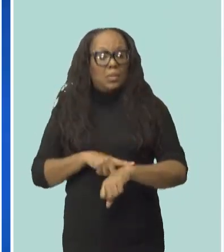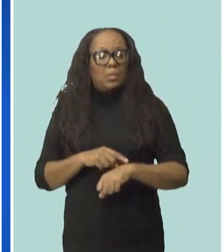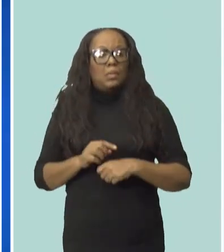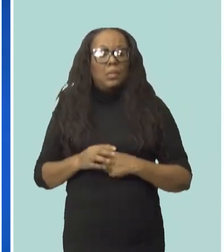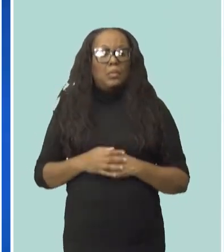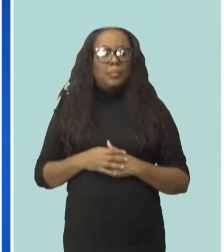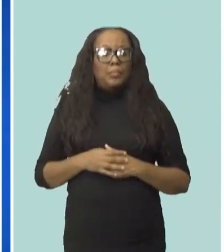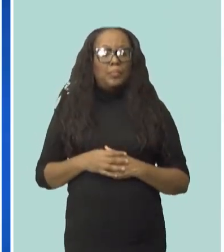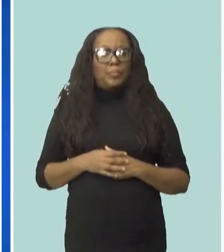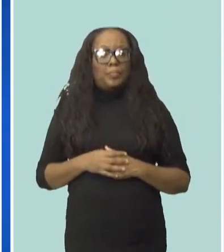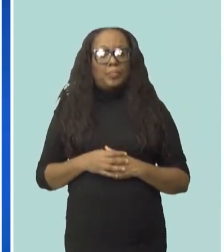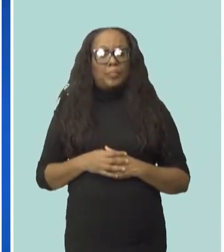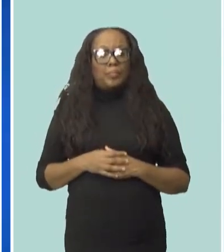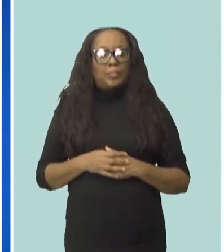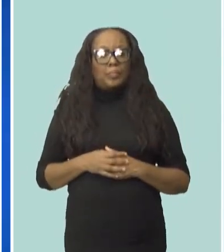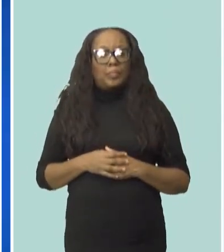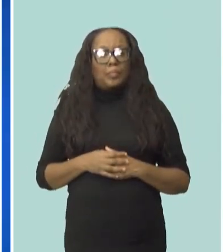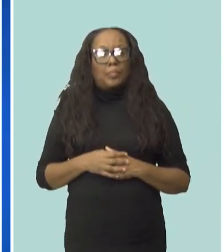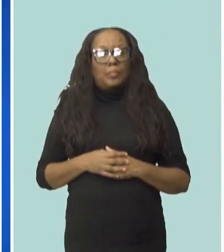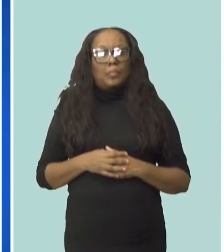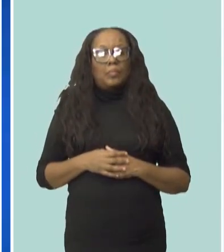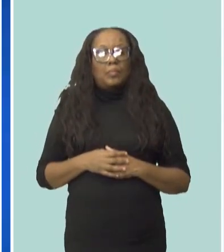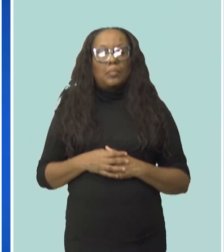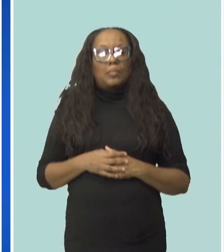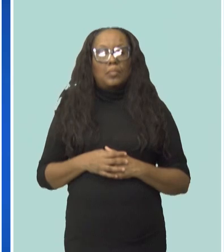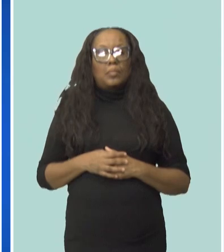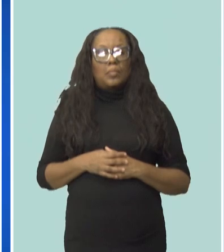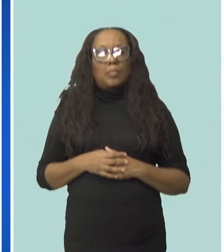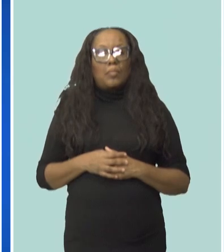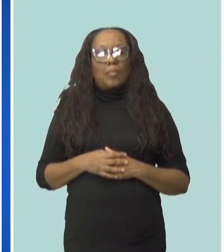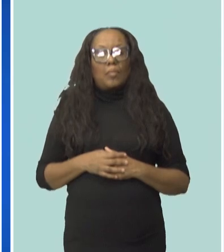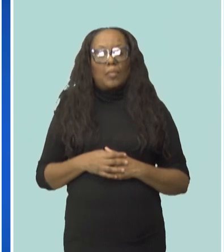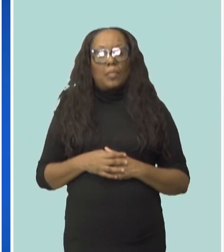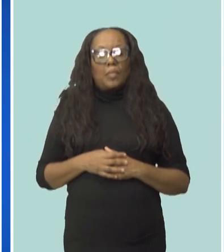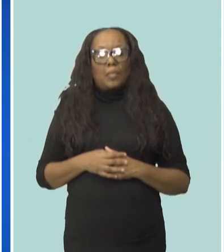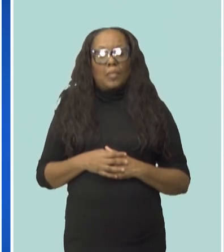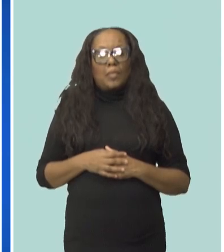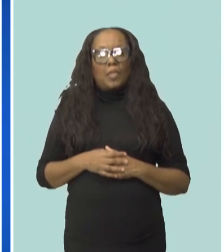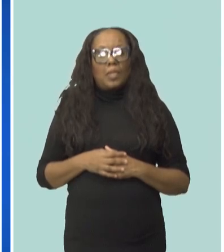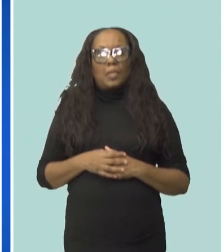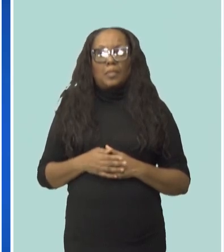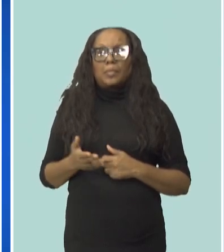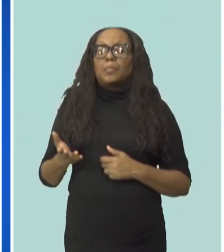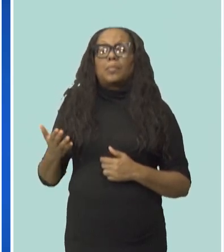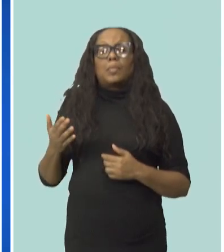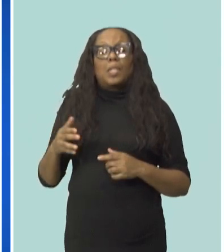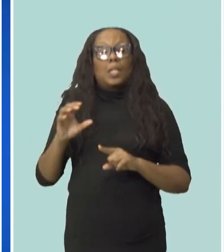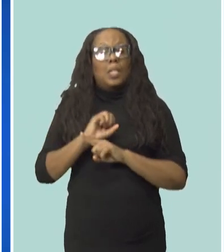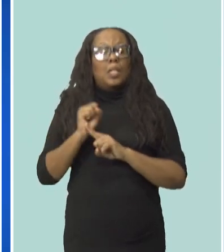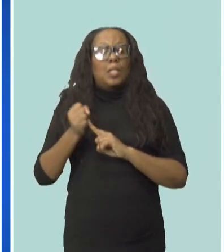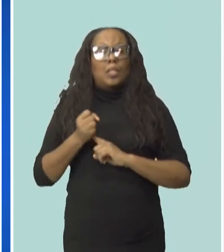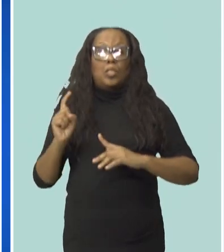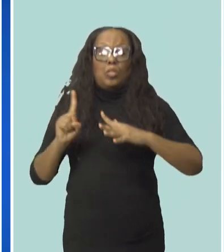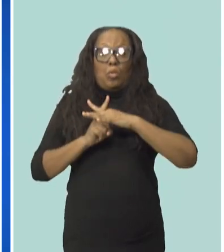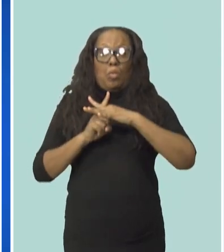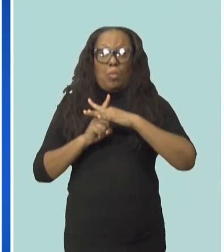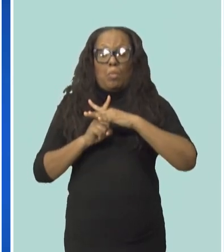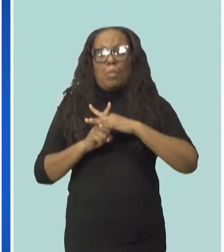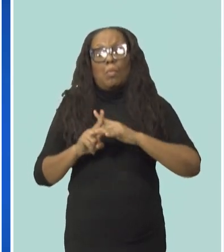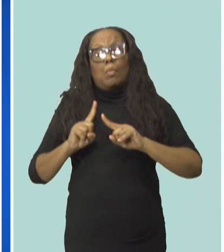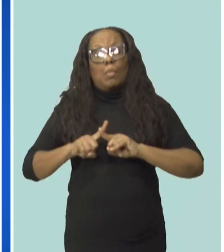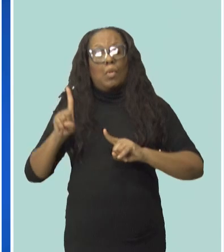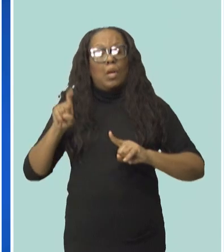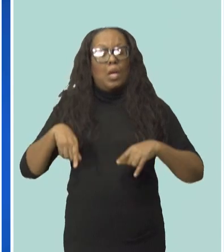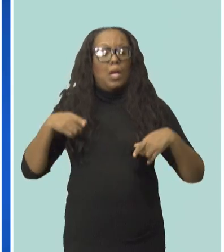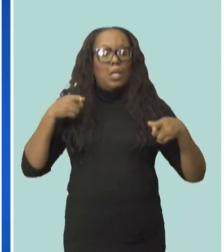wait. We actually had a situation occurring that we needed to be able to mediate.